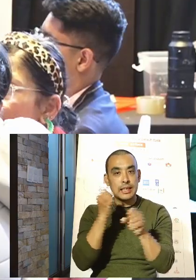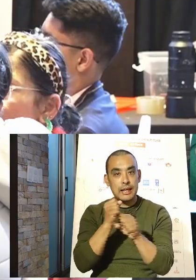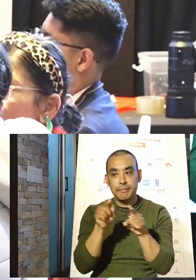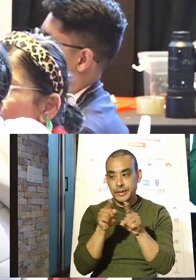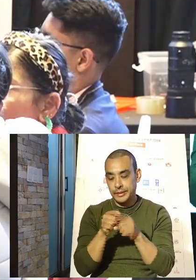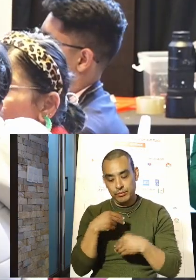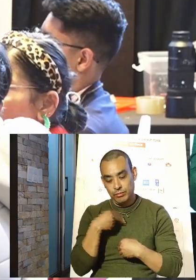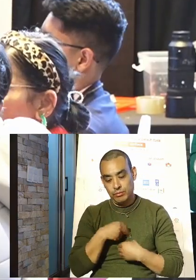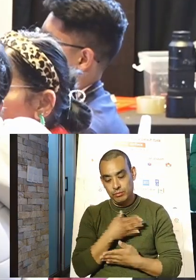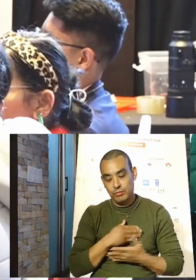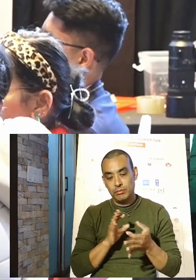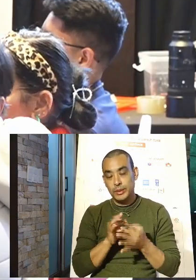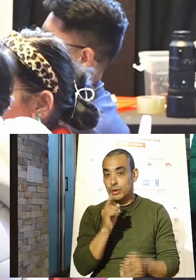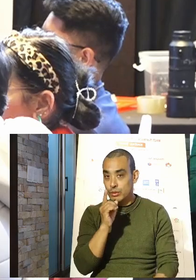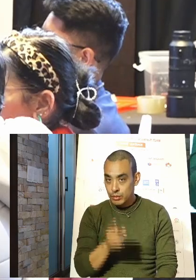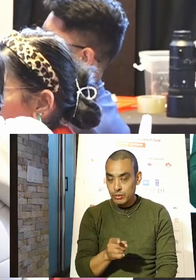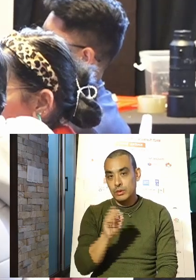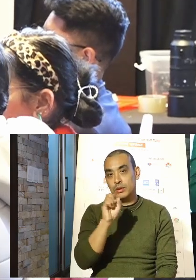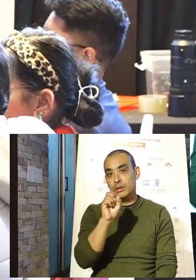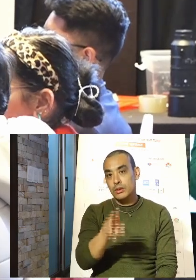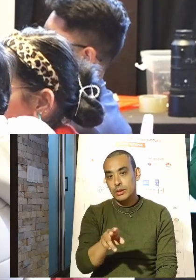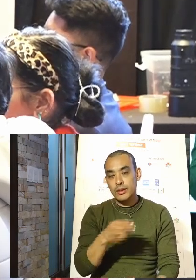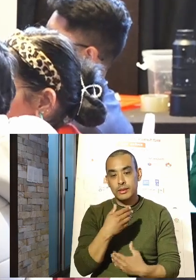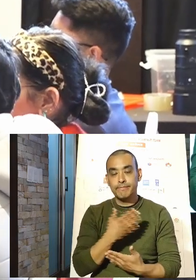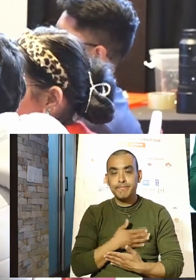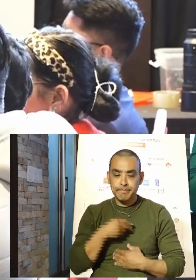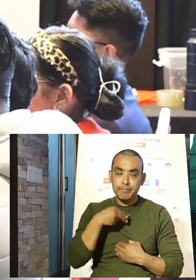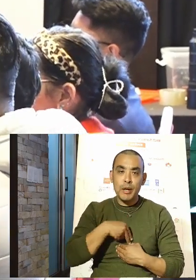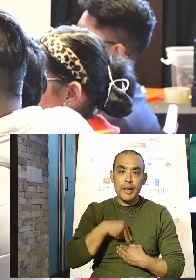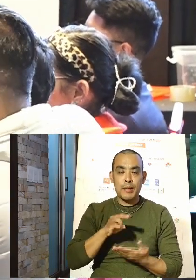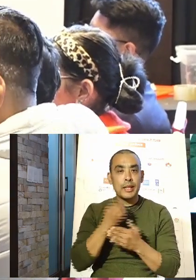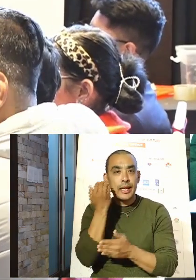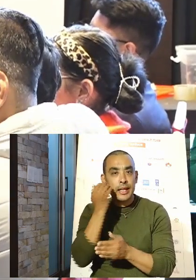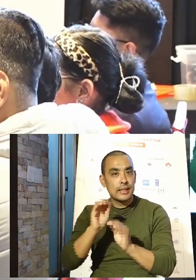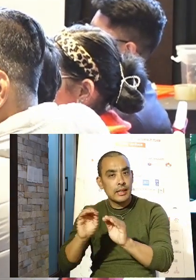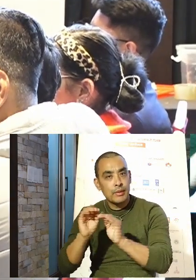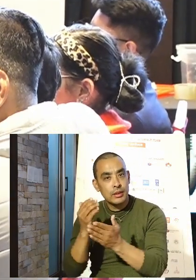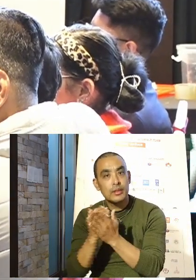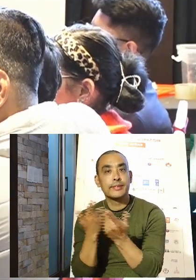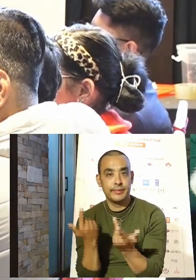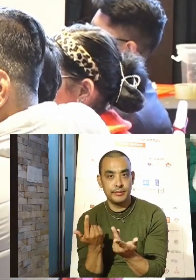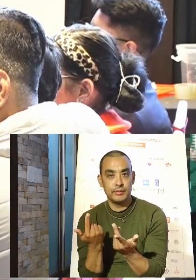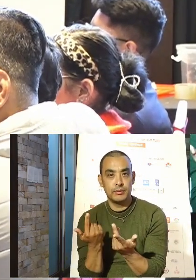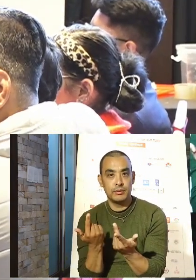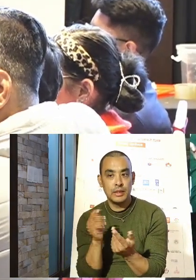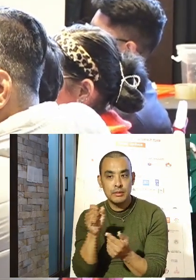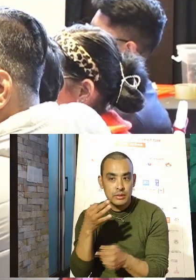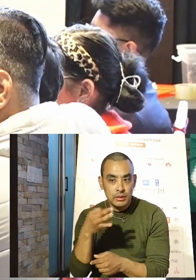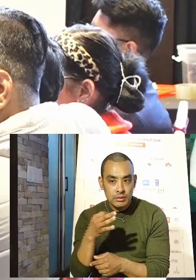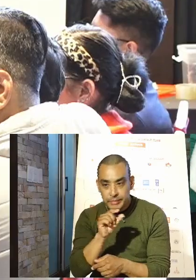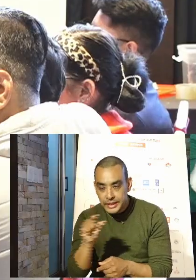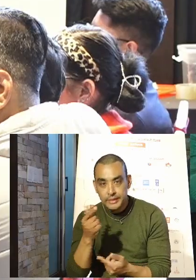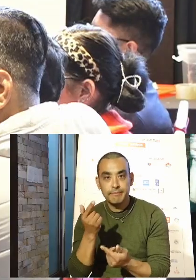emotional regulation. Now, in terms of emotions, how can we teach boys to understand their